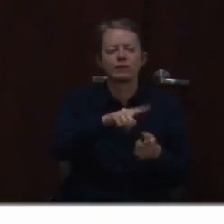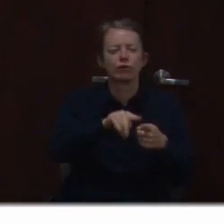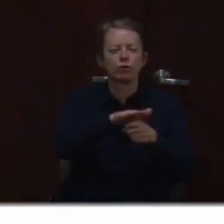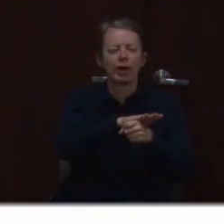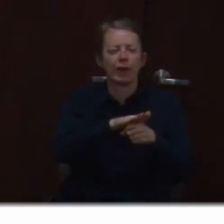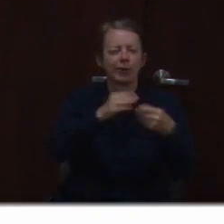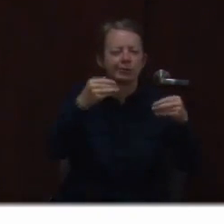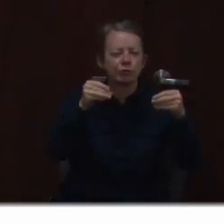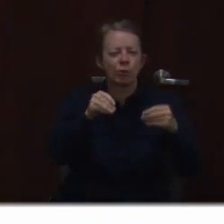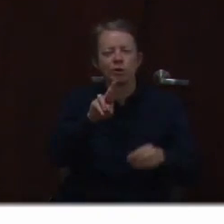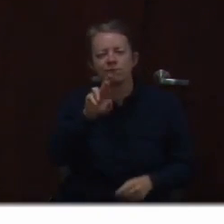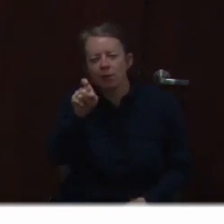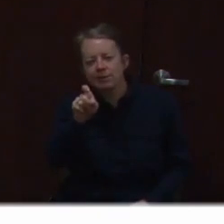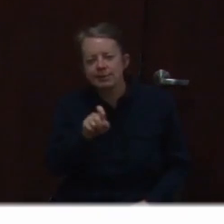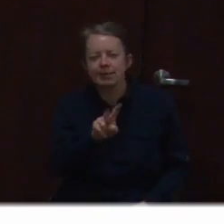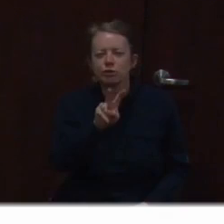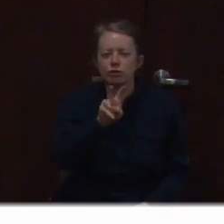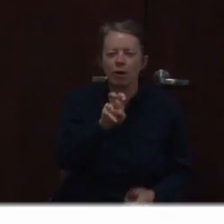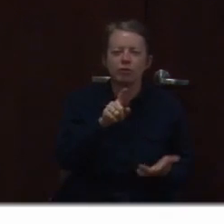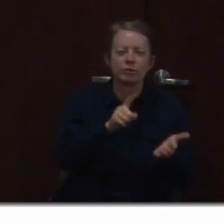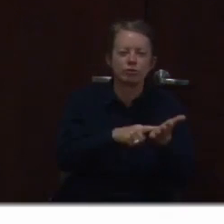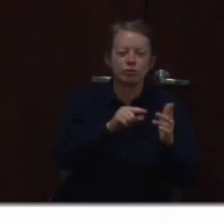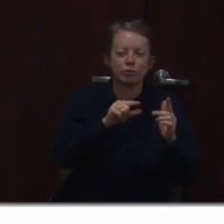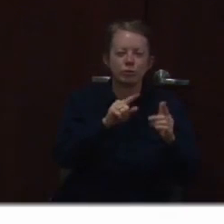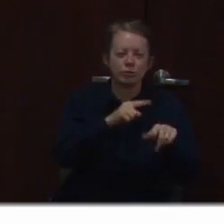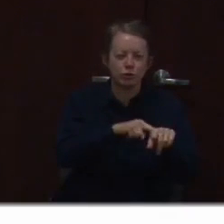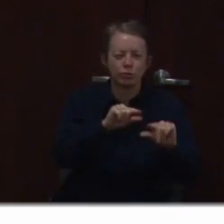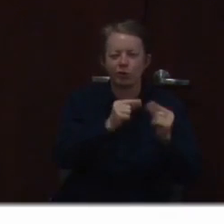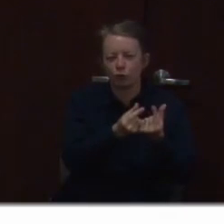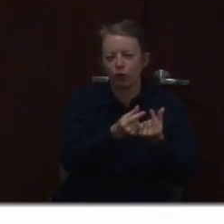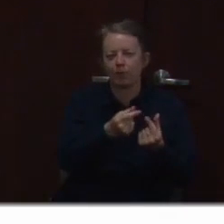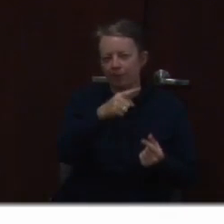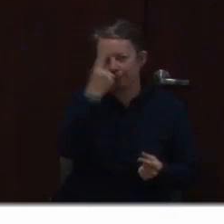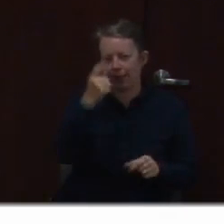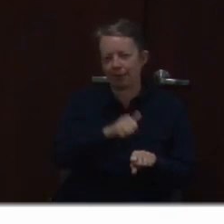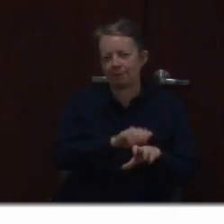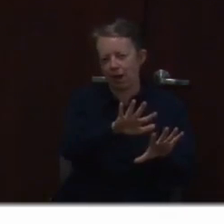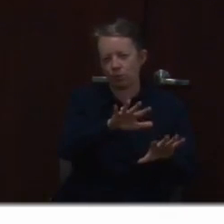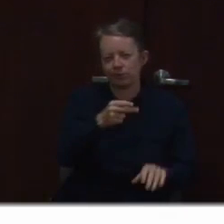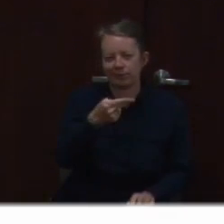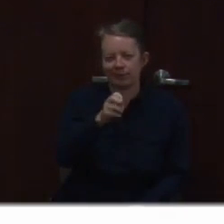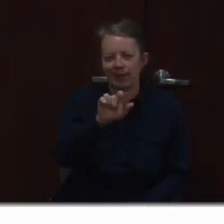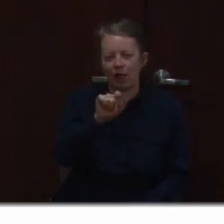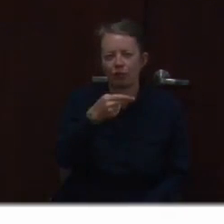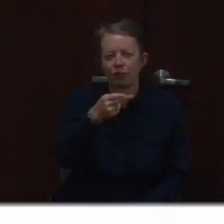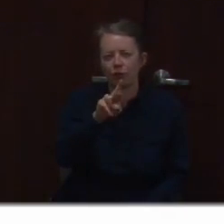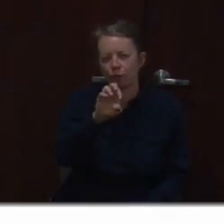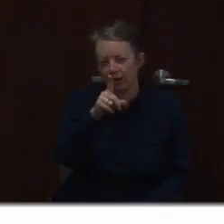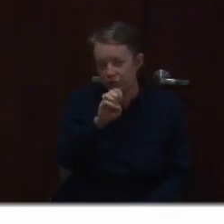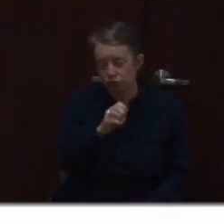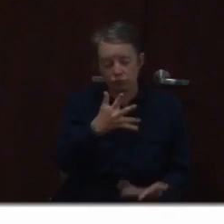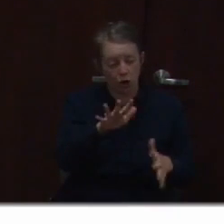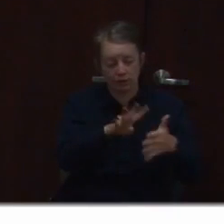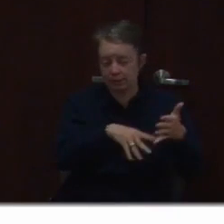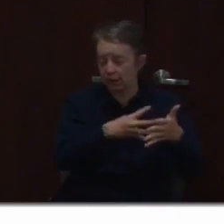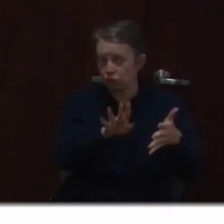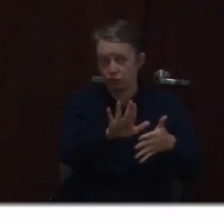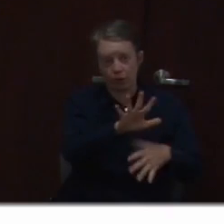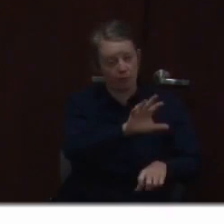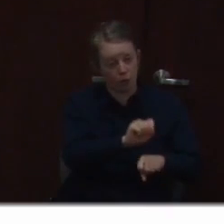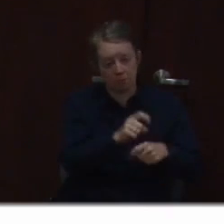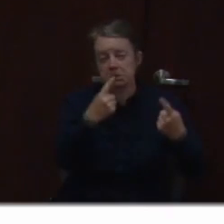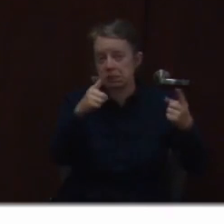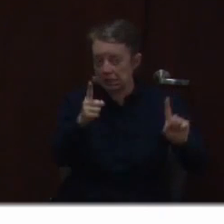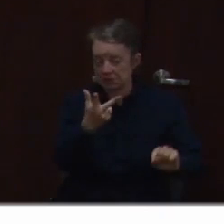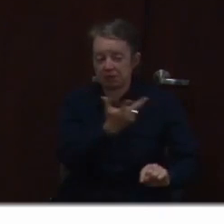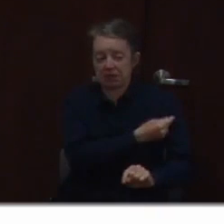doses to Health Ridge in Black Mountain, who has scheduled their appointments and successfully put their shots